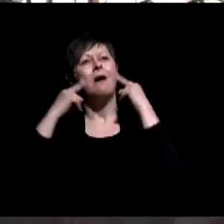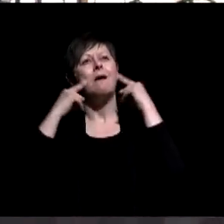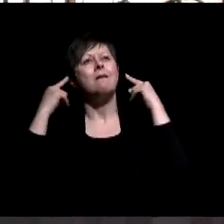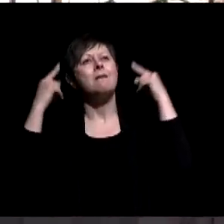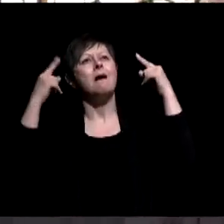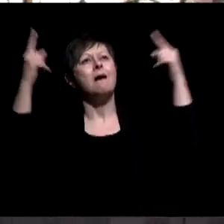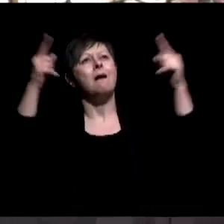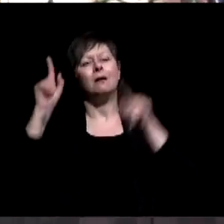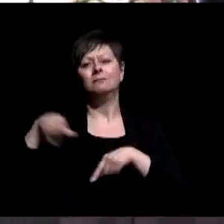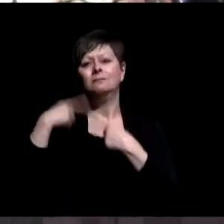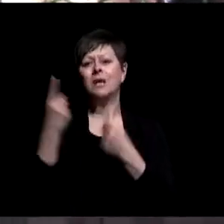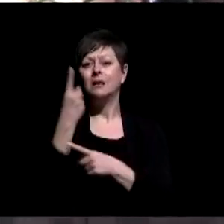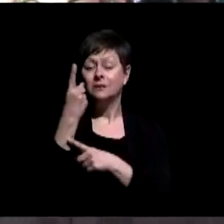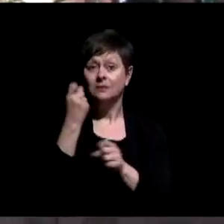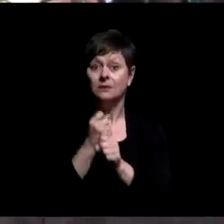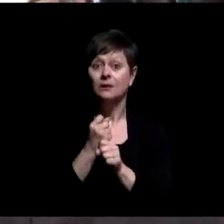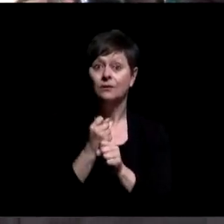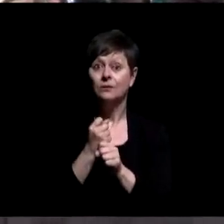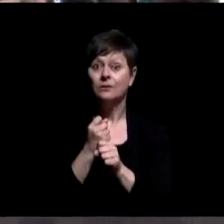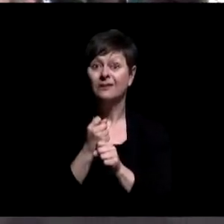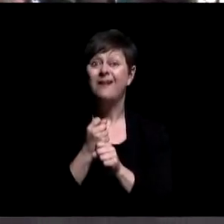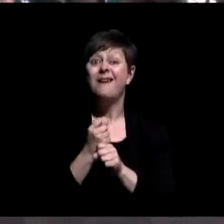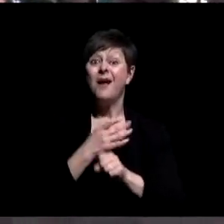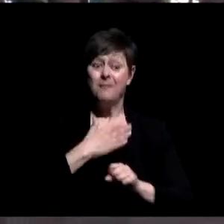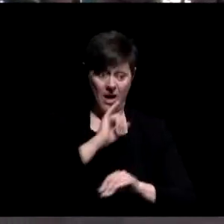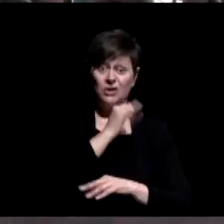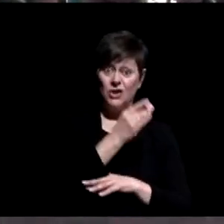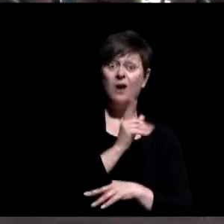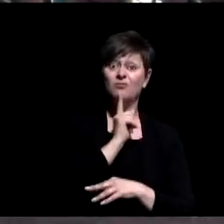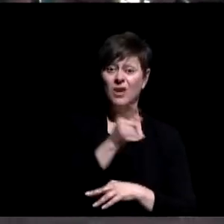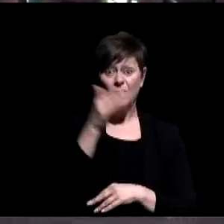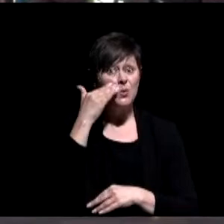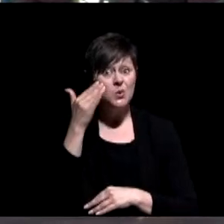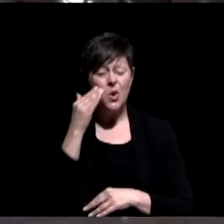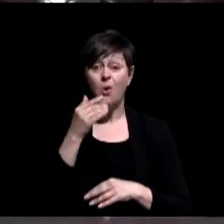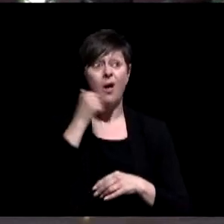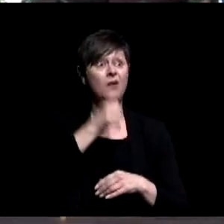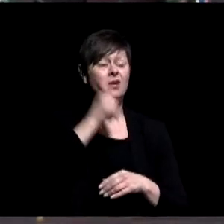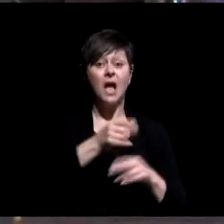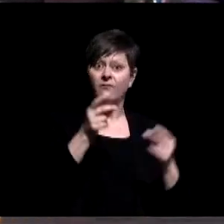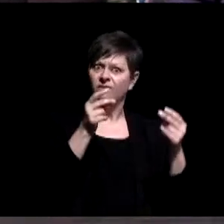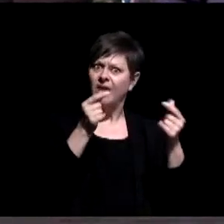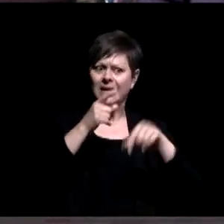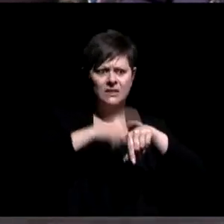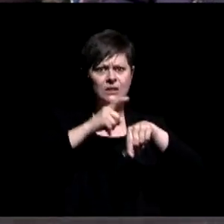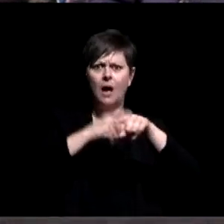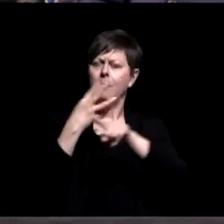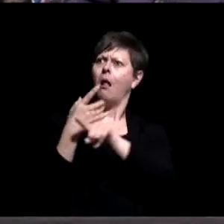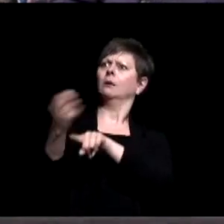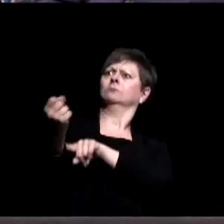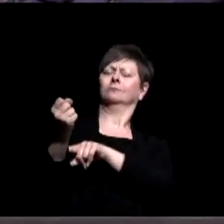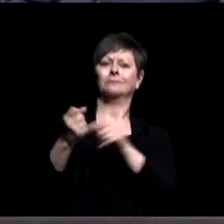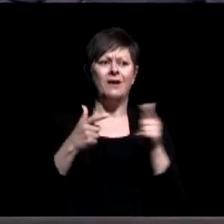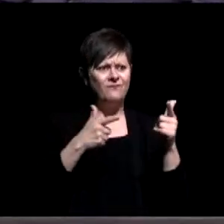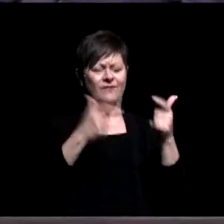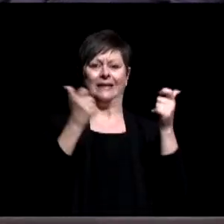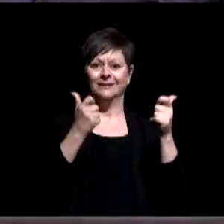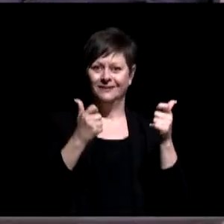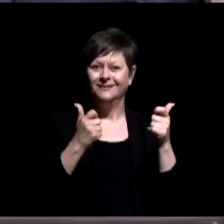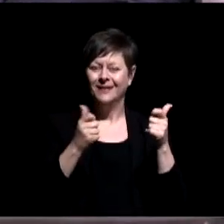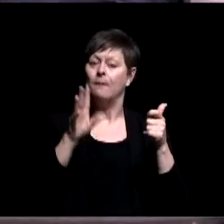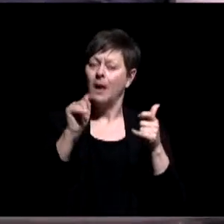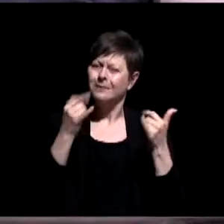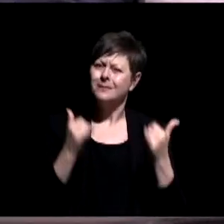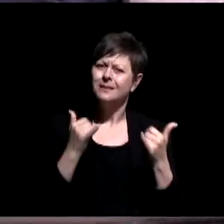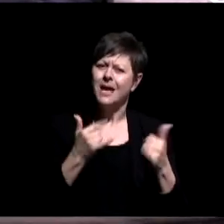year. Believe it or not, in this job, the days fly by and the years fly by faster. So it is a moment like today that we are able to reflect on all